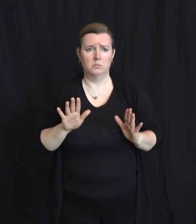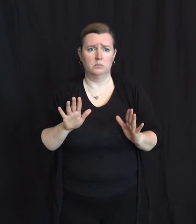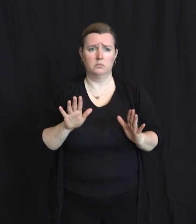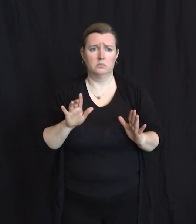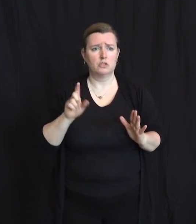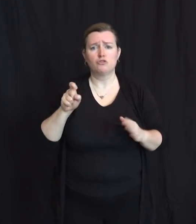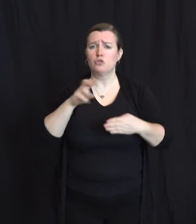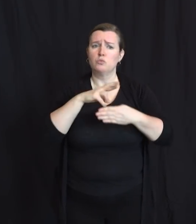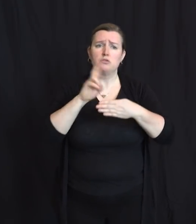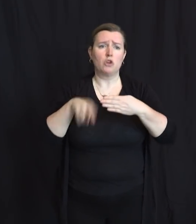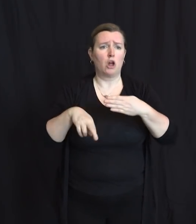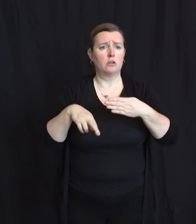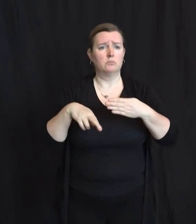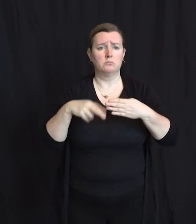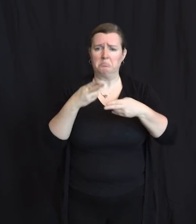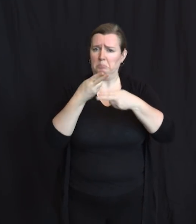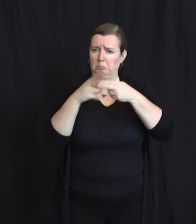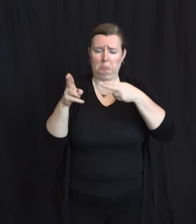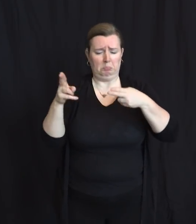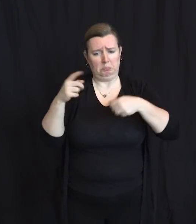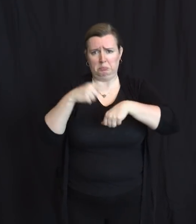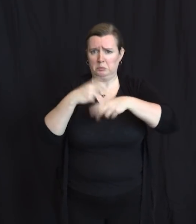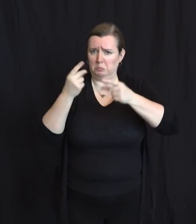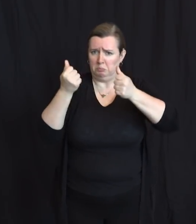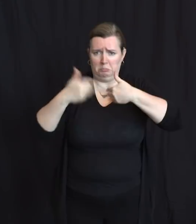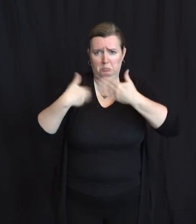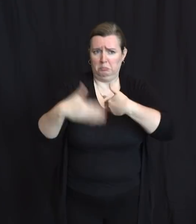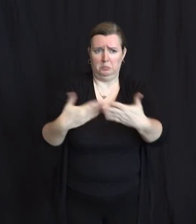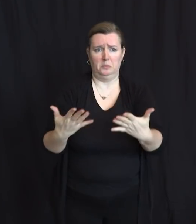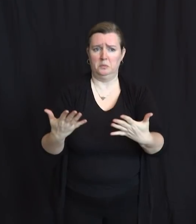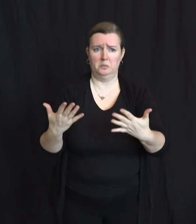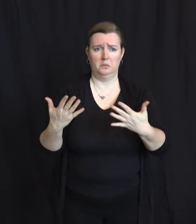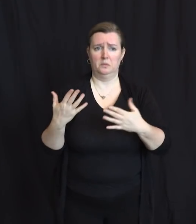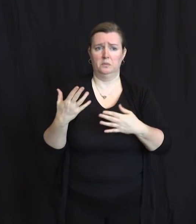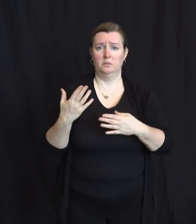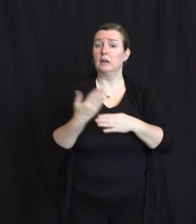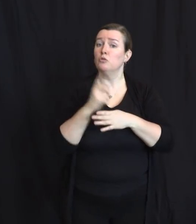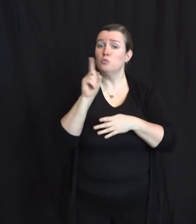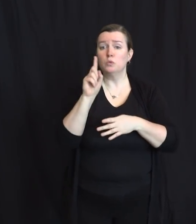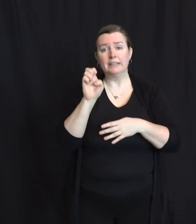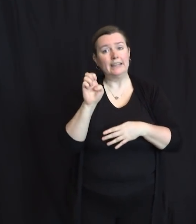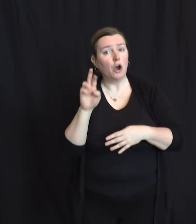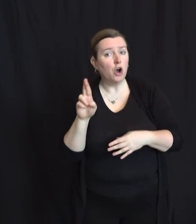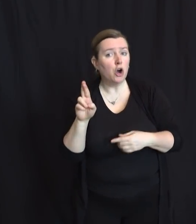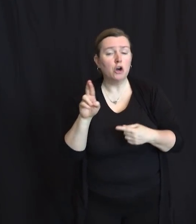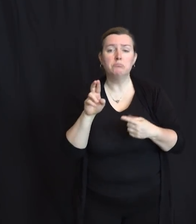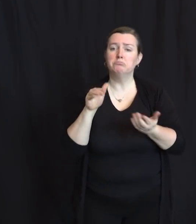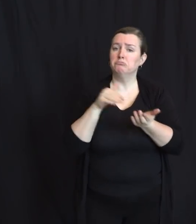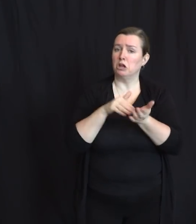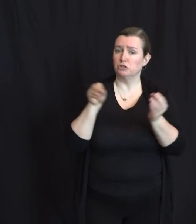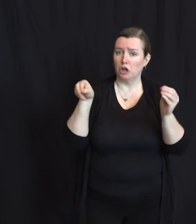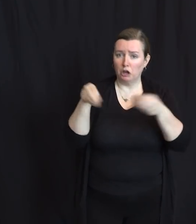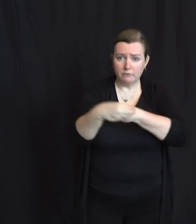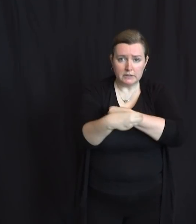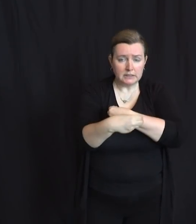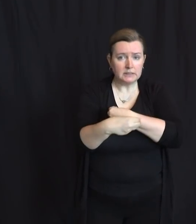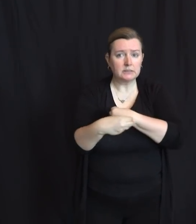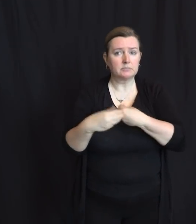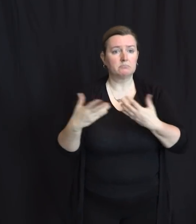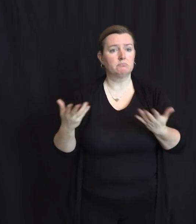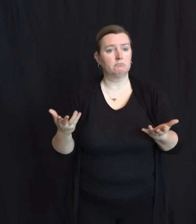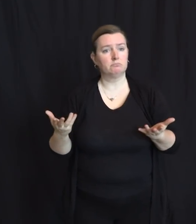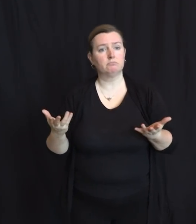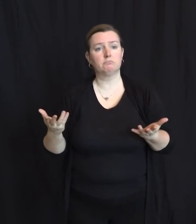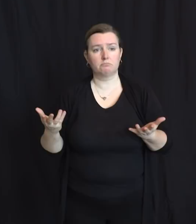in 40 minutes. So it can be used in emergency rooms, it can be used in doctor's offices. It is now widely used clinically. It's in use